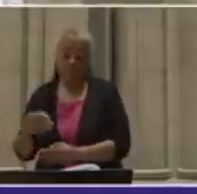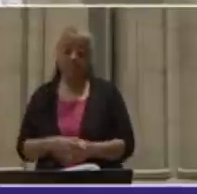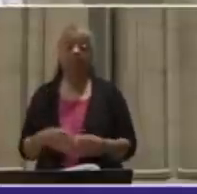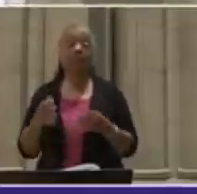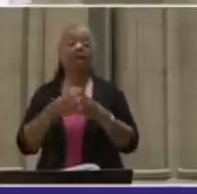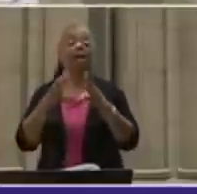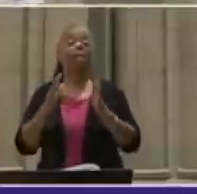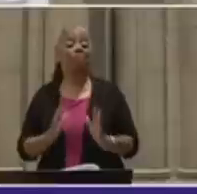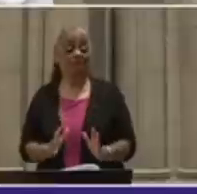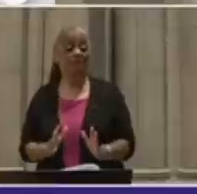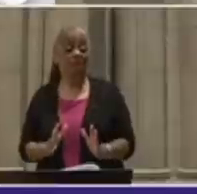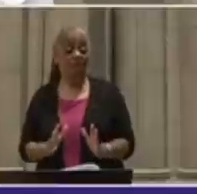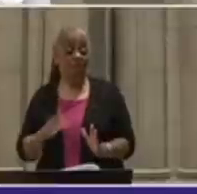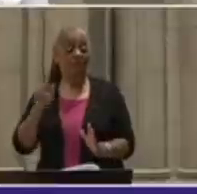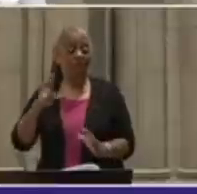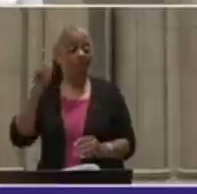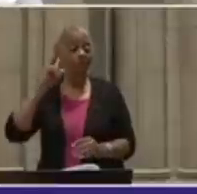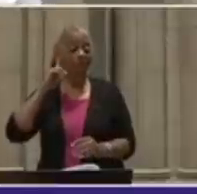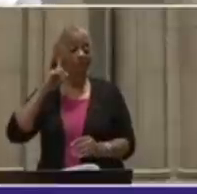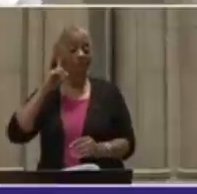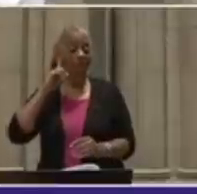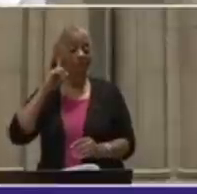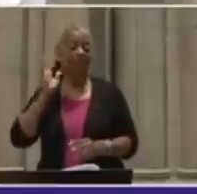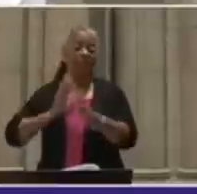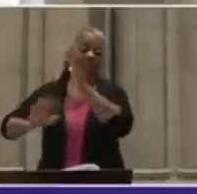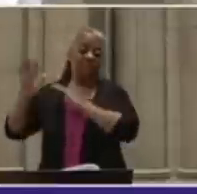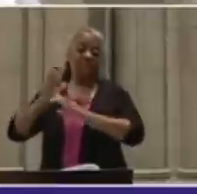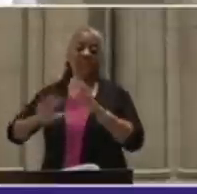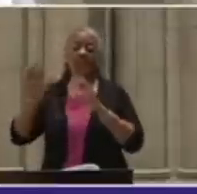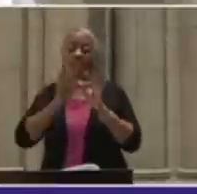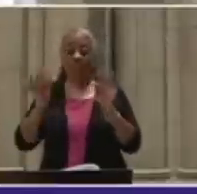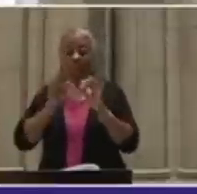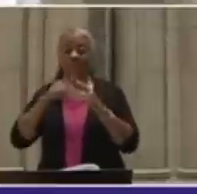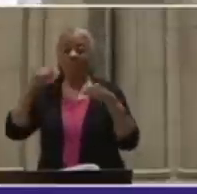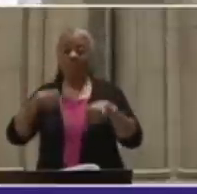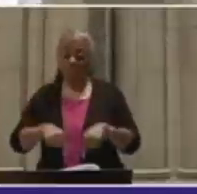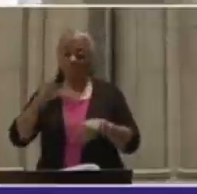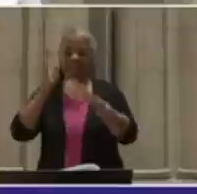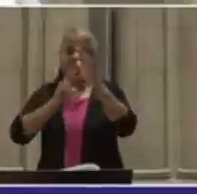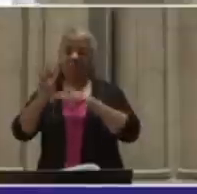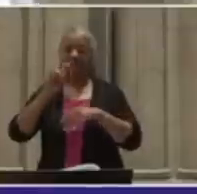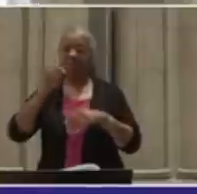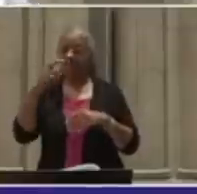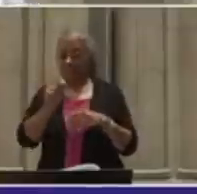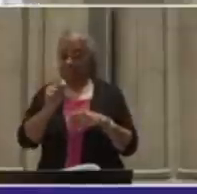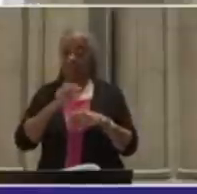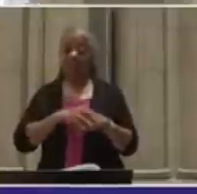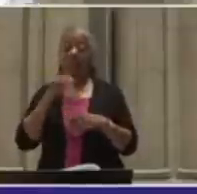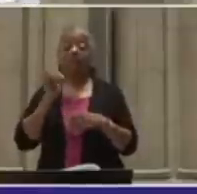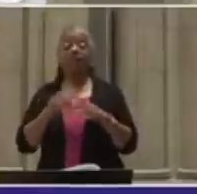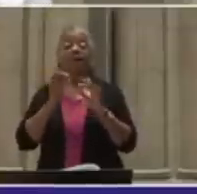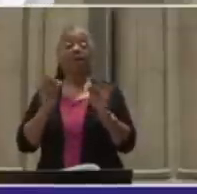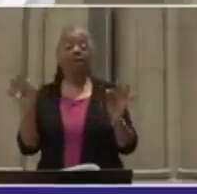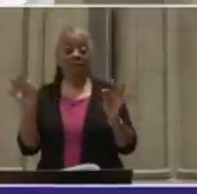America needs to hear the ancient wisdom that comes from this prophetic text. It is a text,